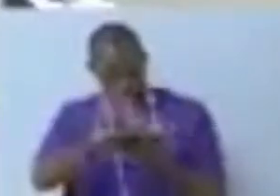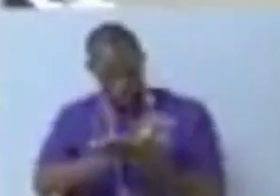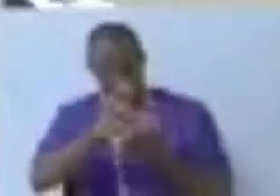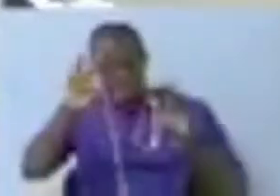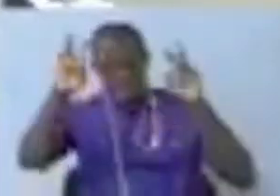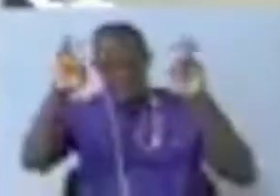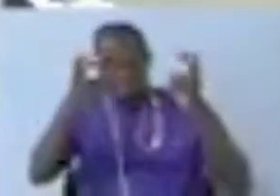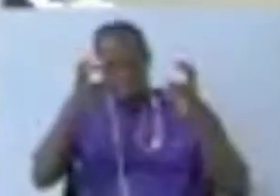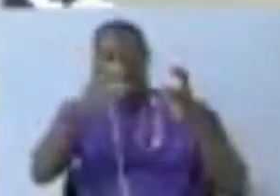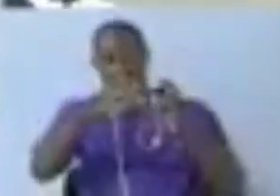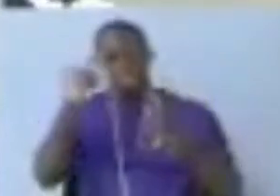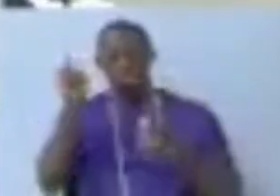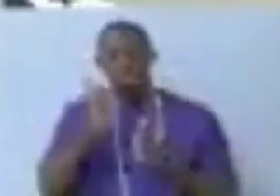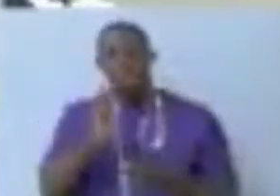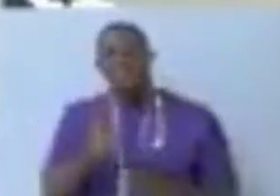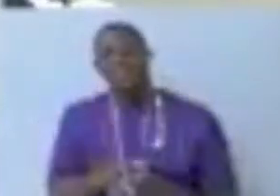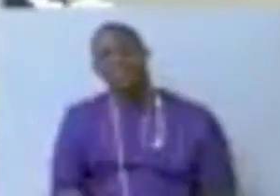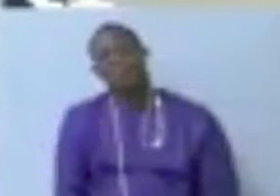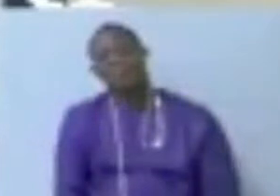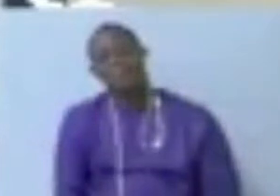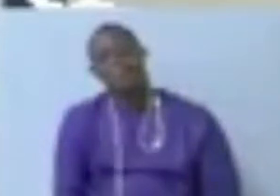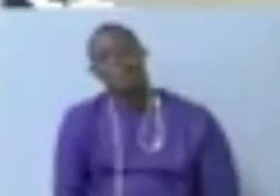commission